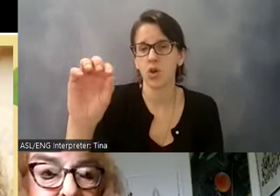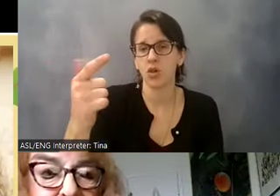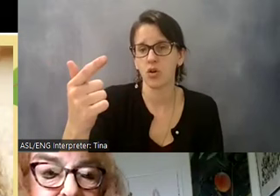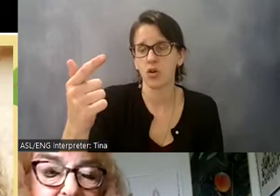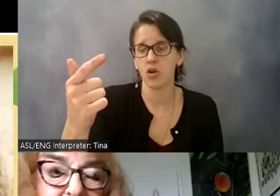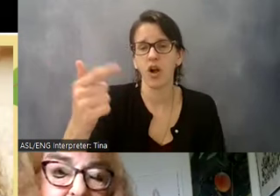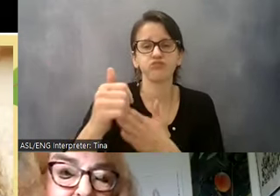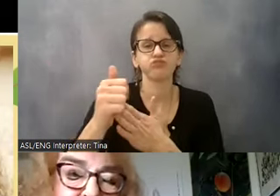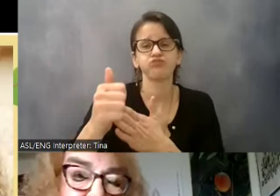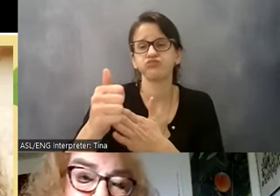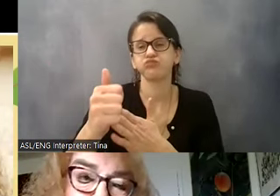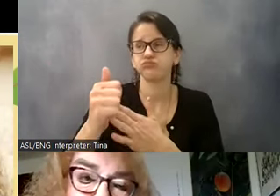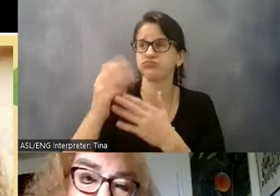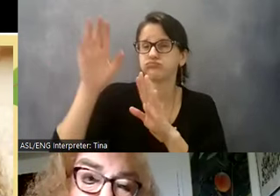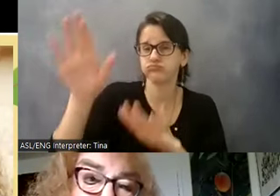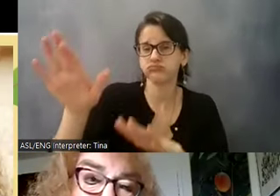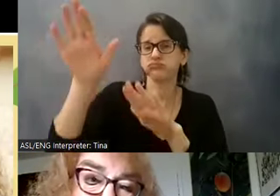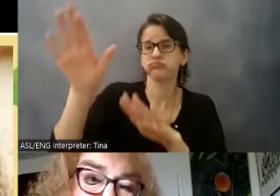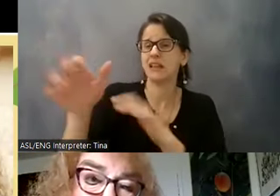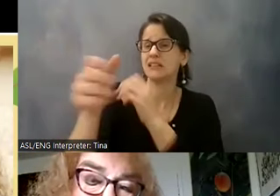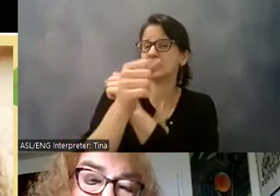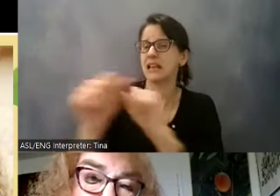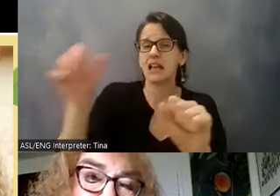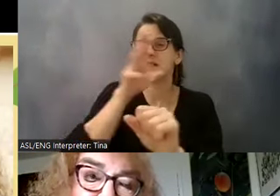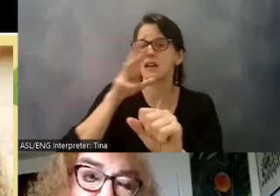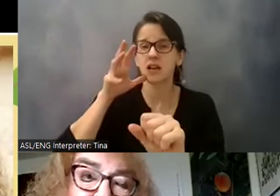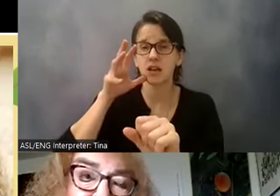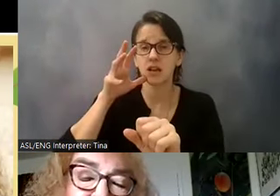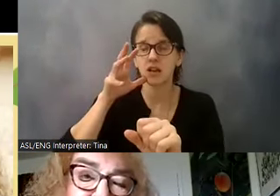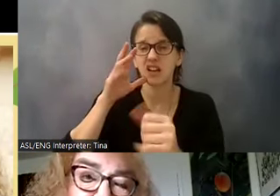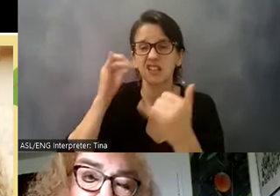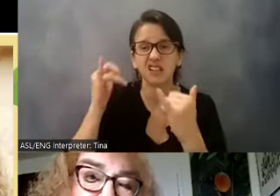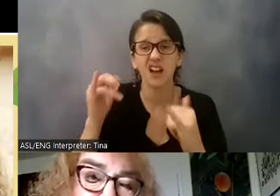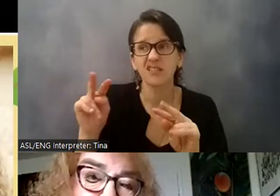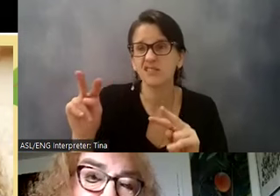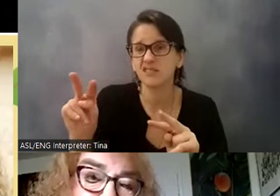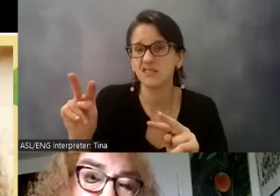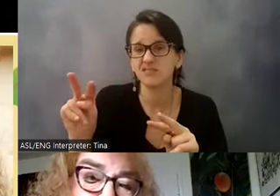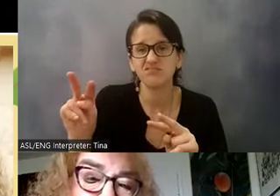of agriculture. But now we're seeing the results of that. Lots of soil